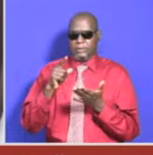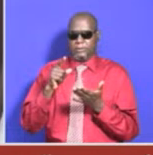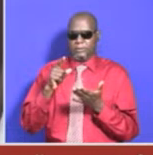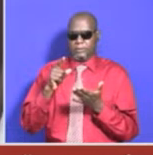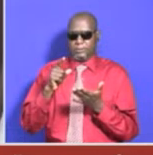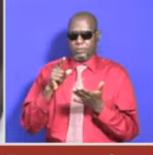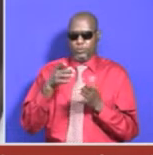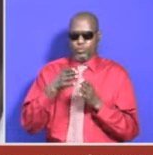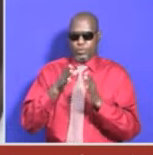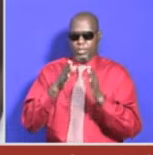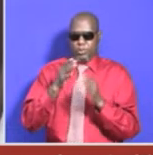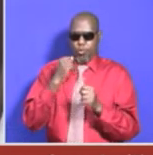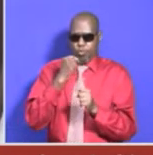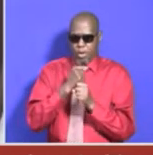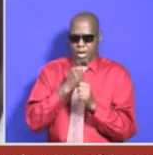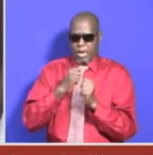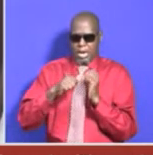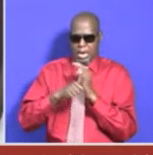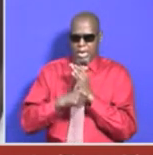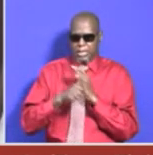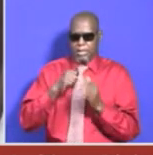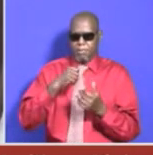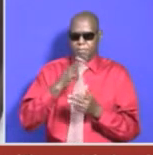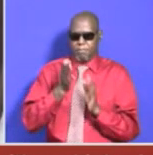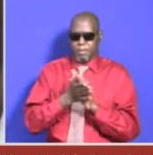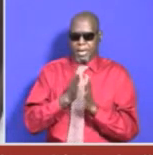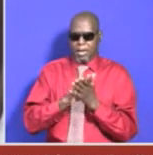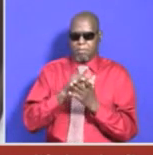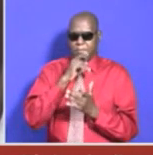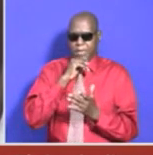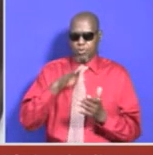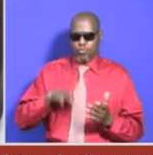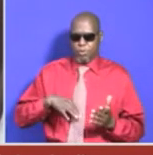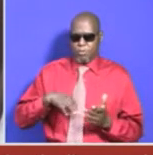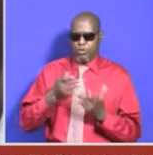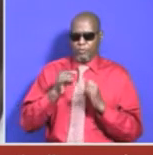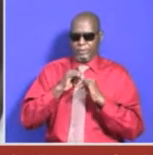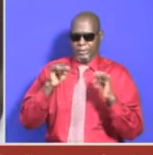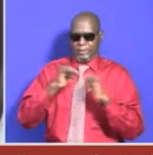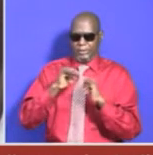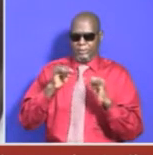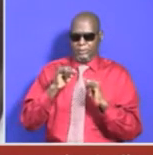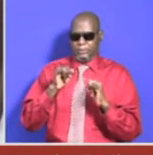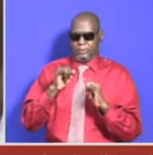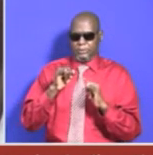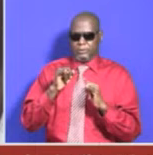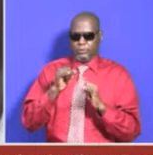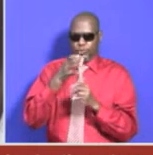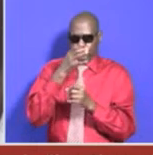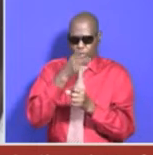hard and being men and women of integrity, by being trusted,